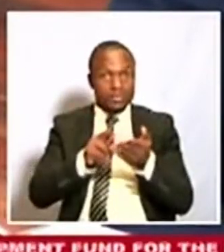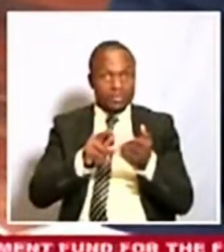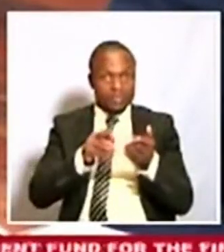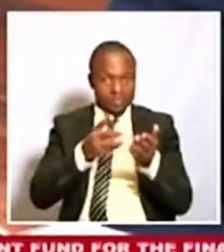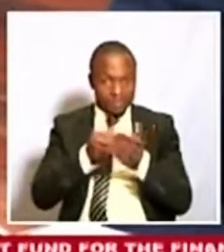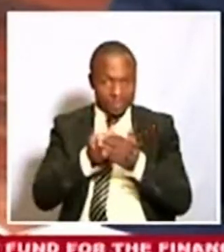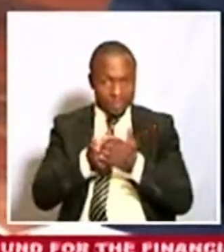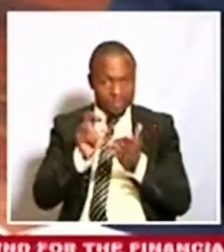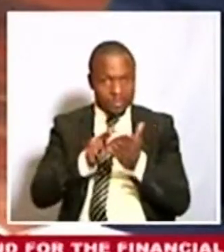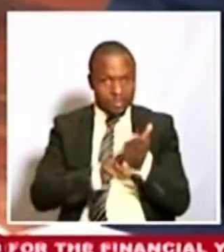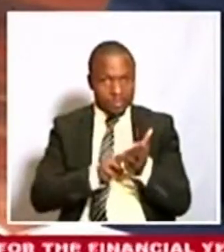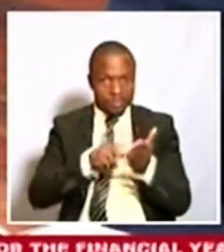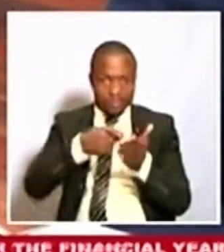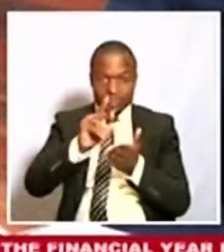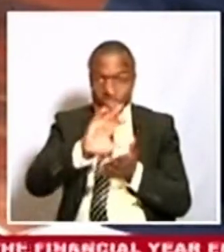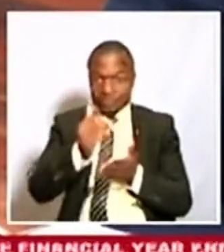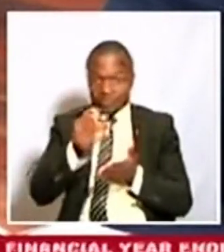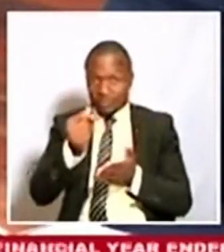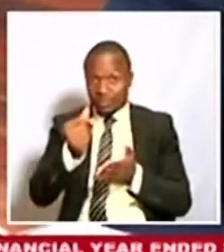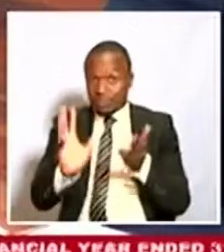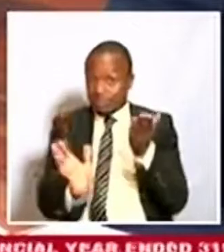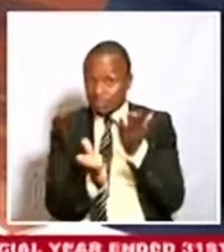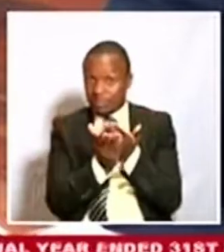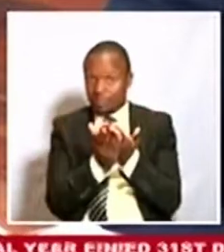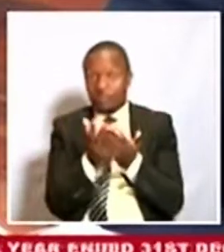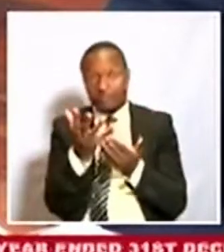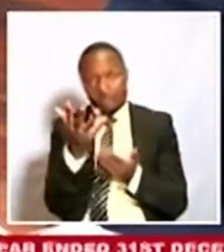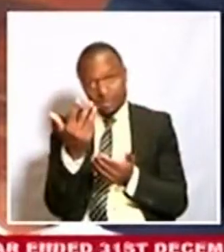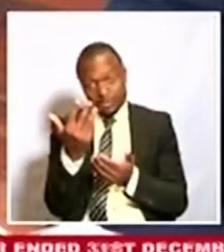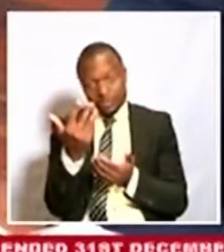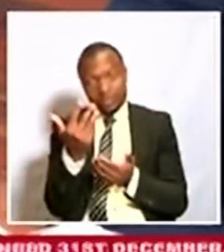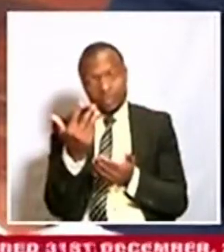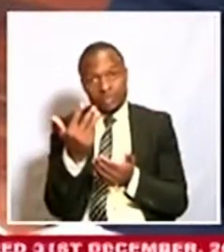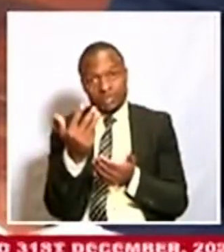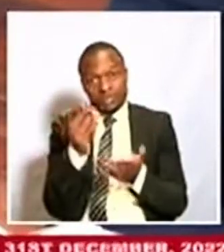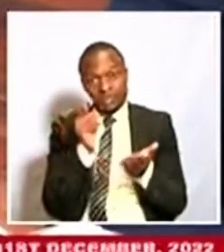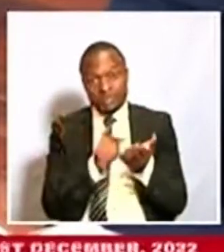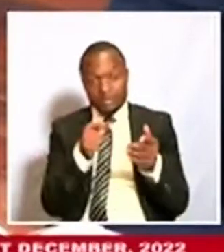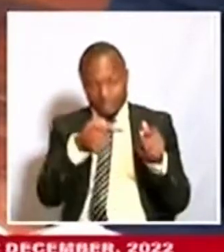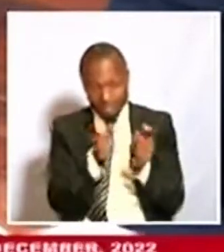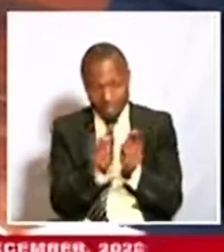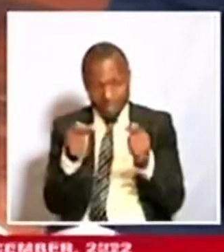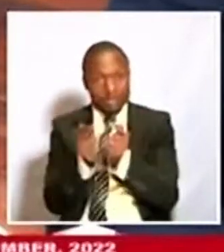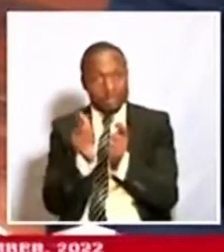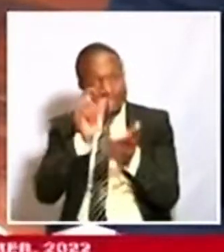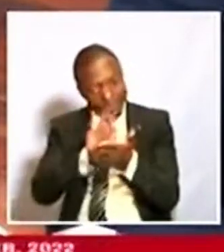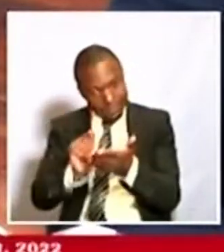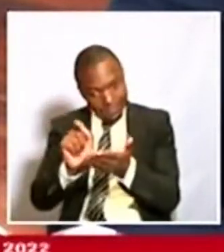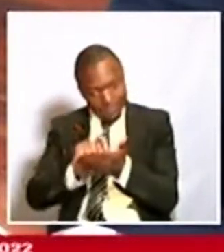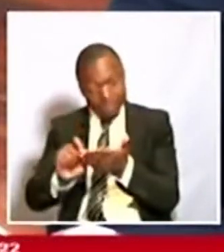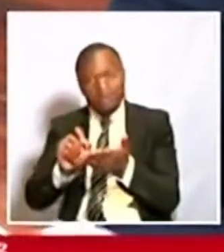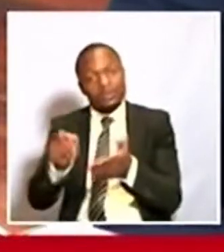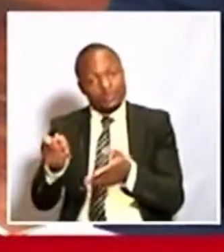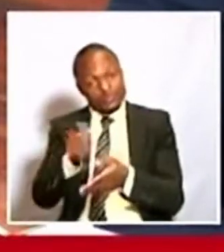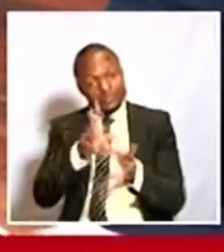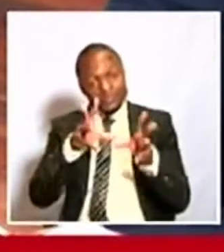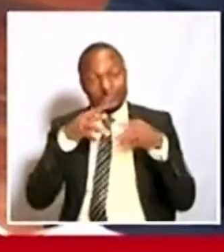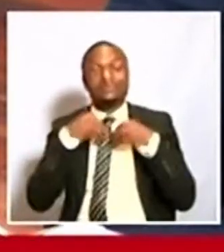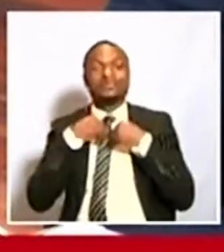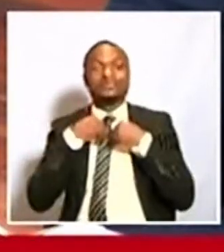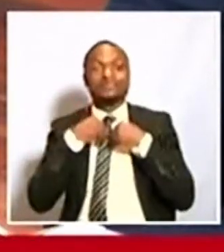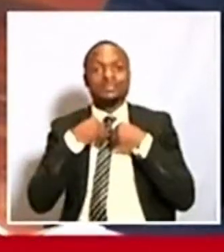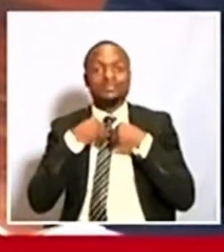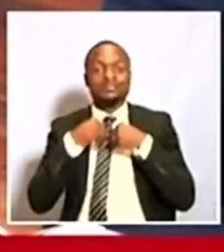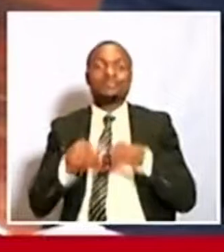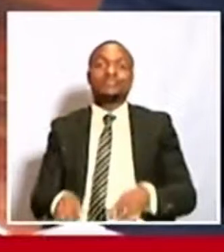As attached on 15, these groups have been written to and they have acknowledged the receipt of the